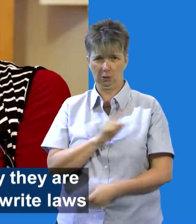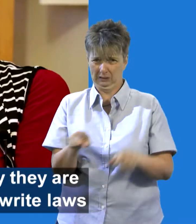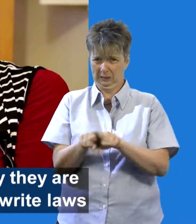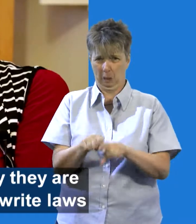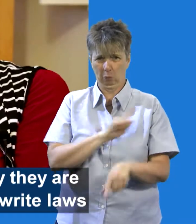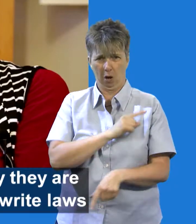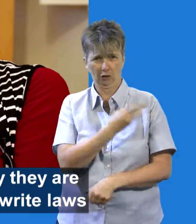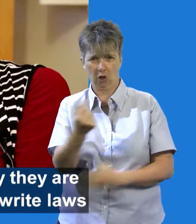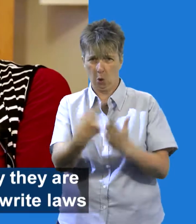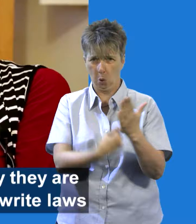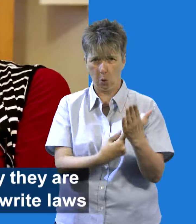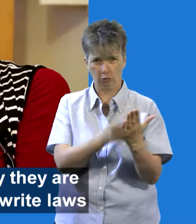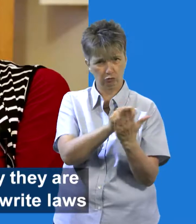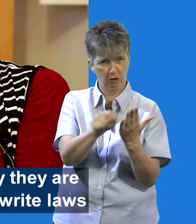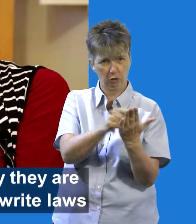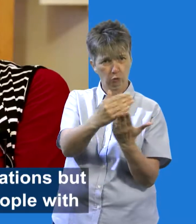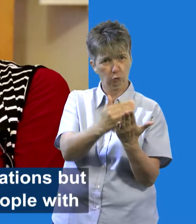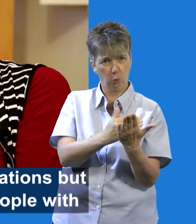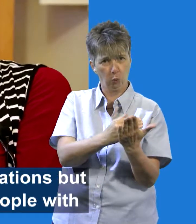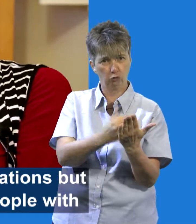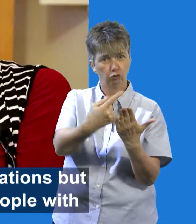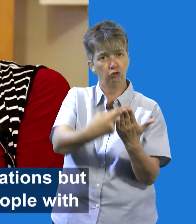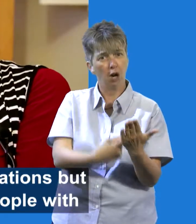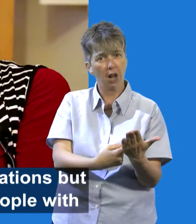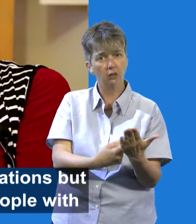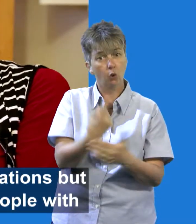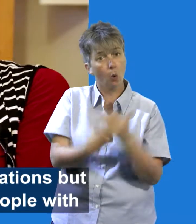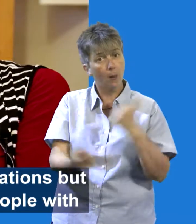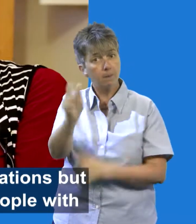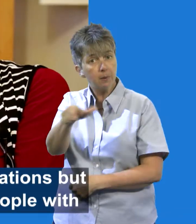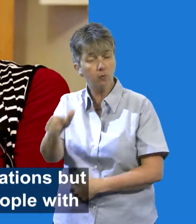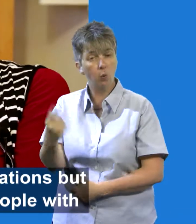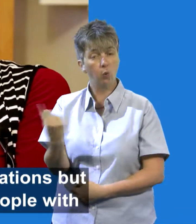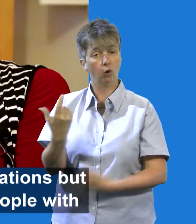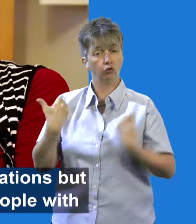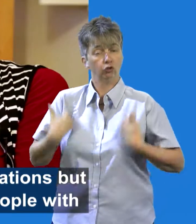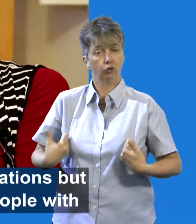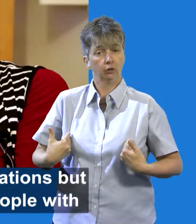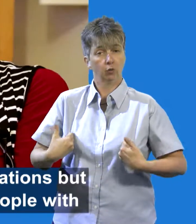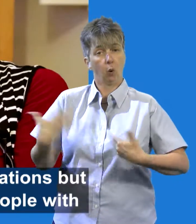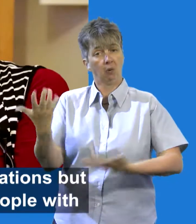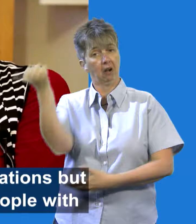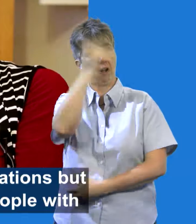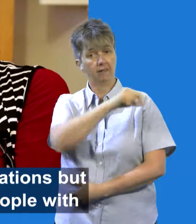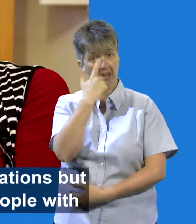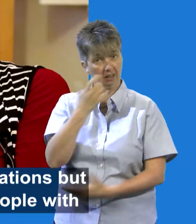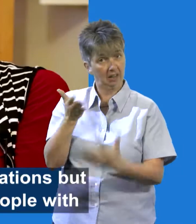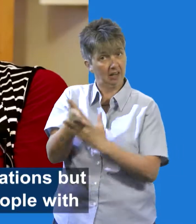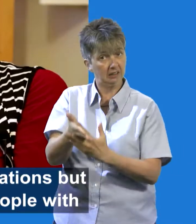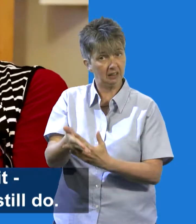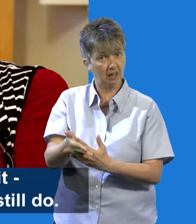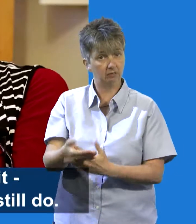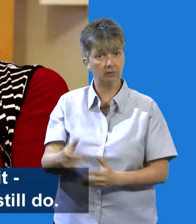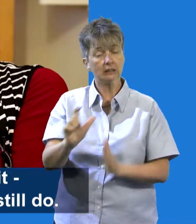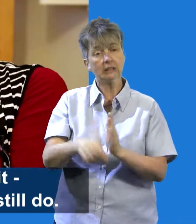they're still the same. Because people can write laws and they can make rules and regulations. But people with money and people